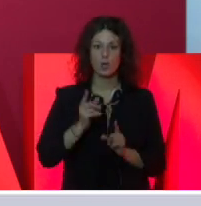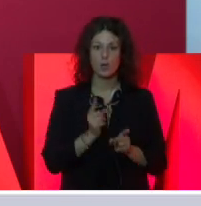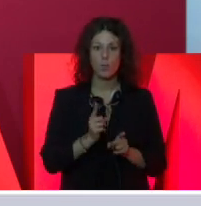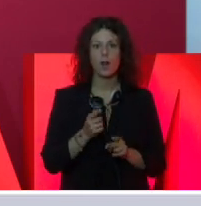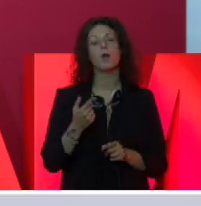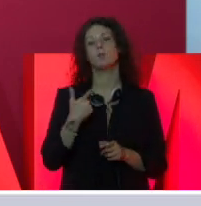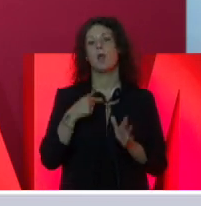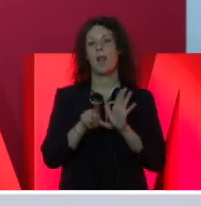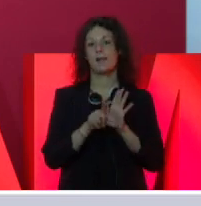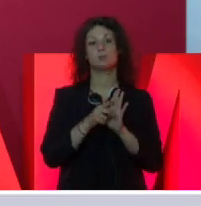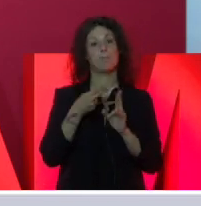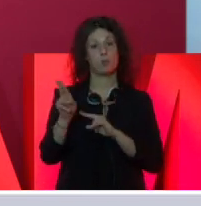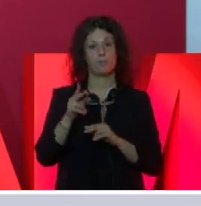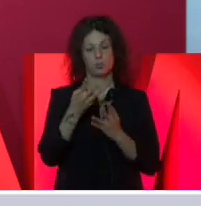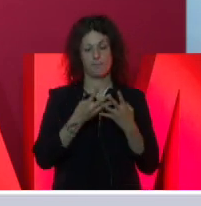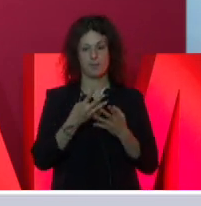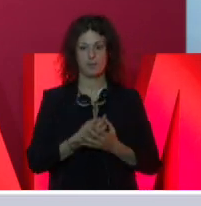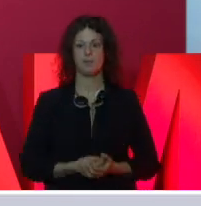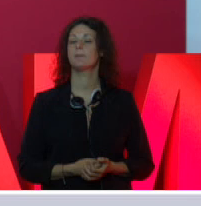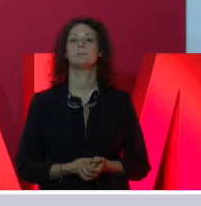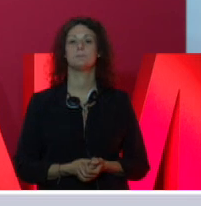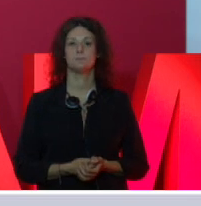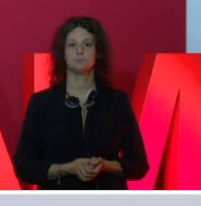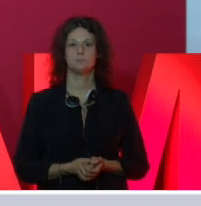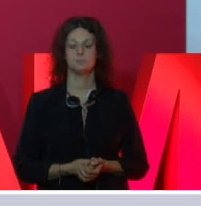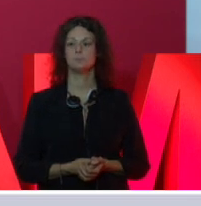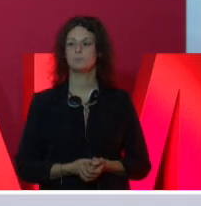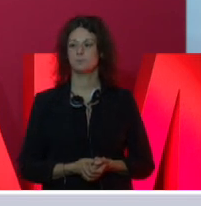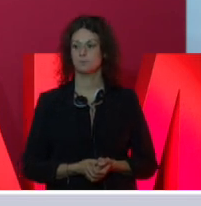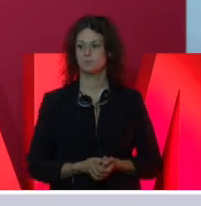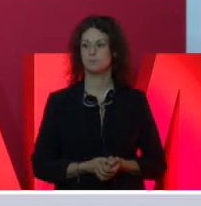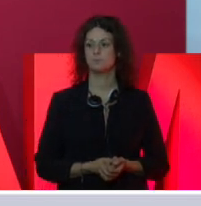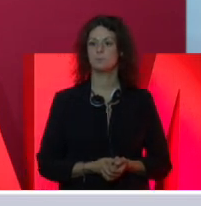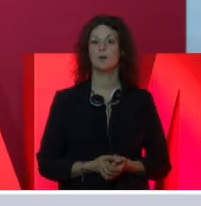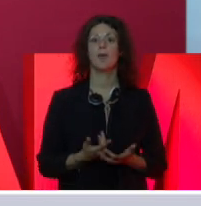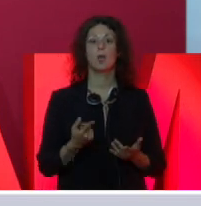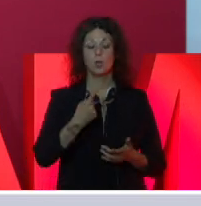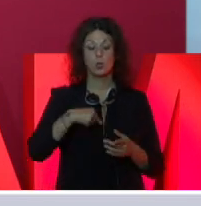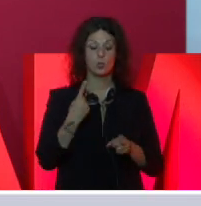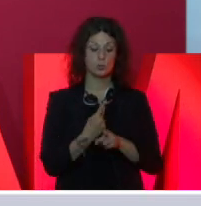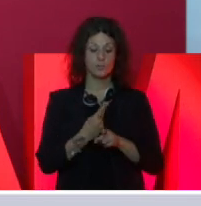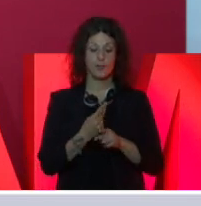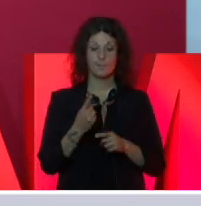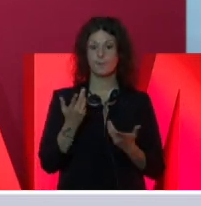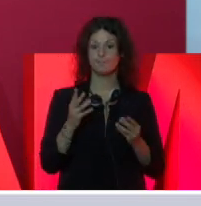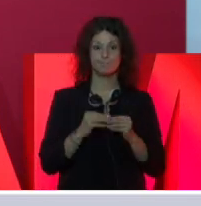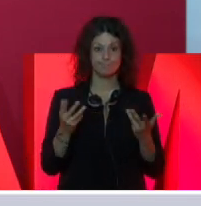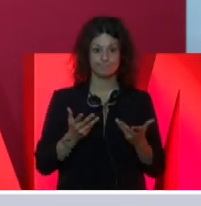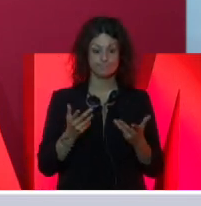like to make? We need to pass from discrimination discovery to black